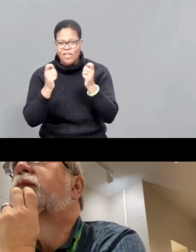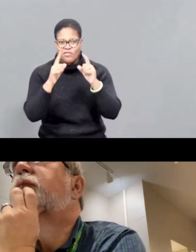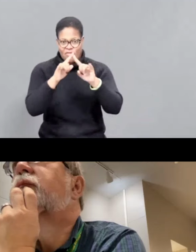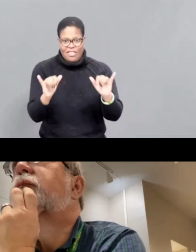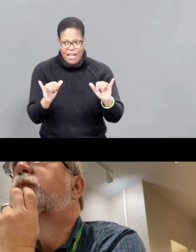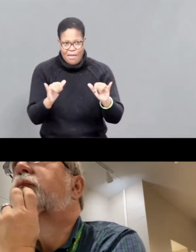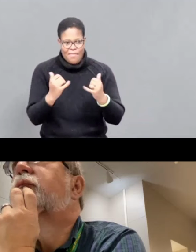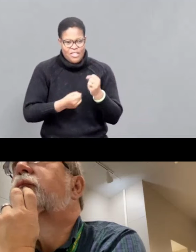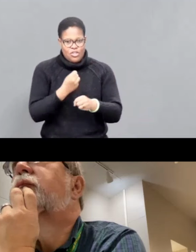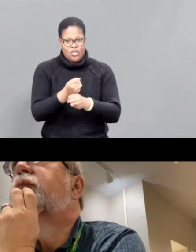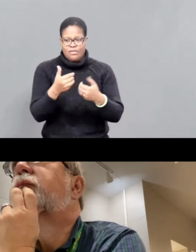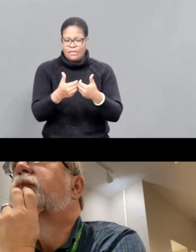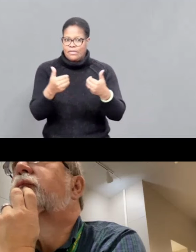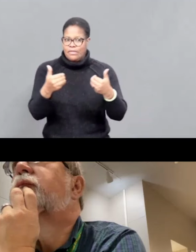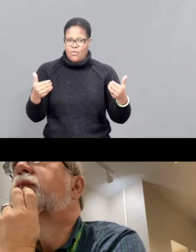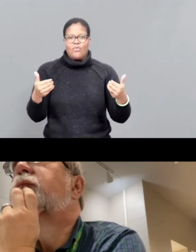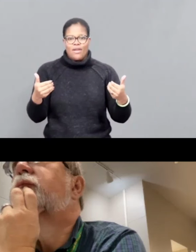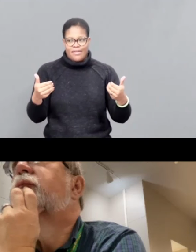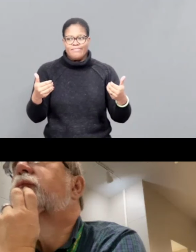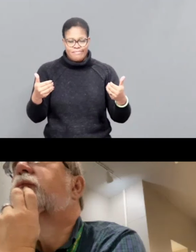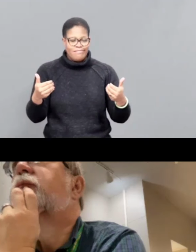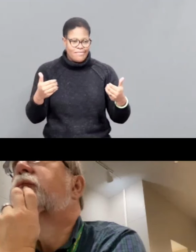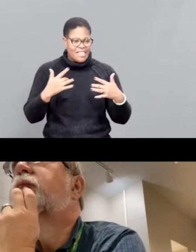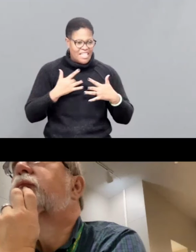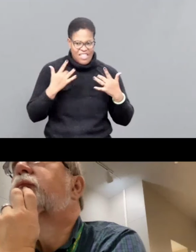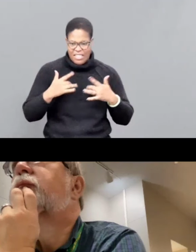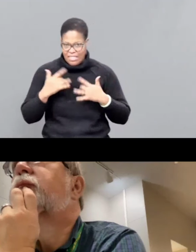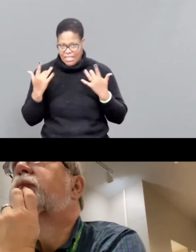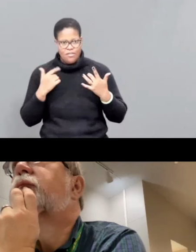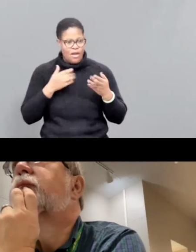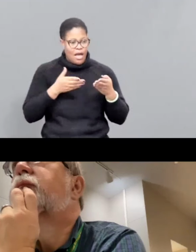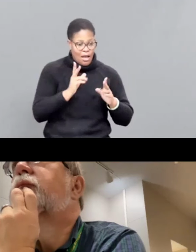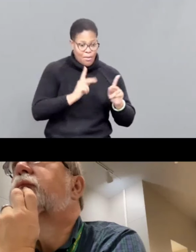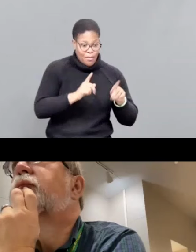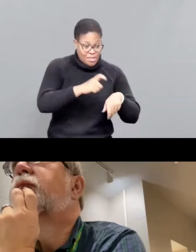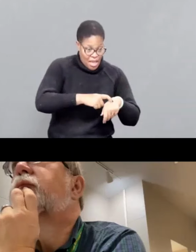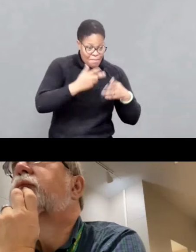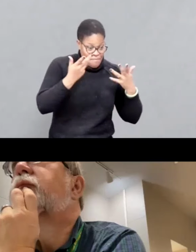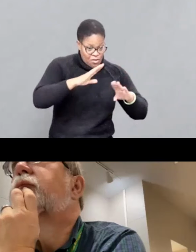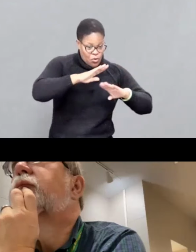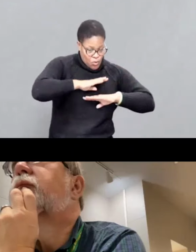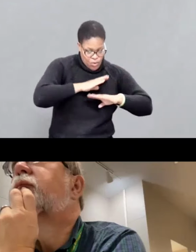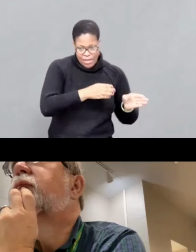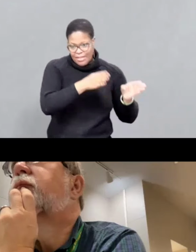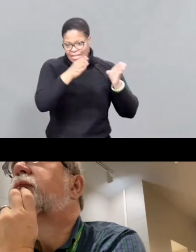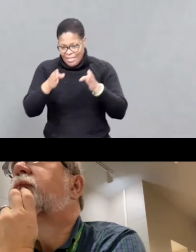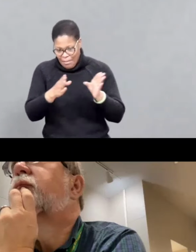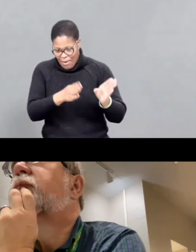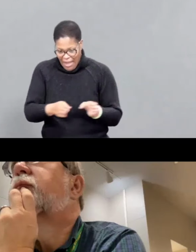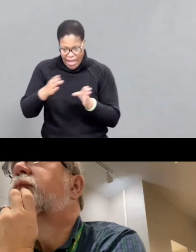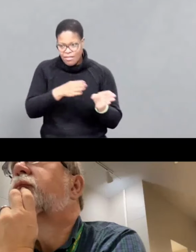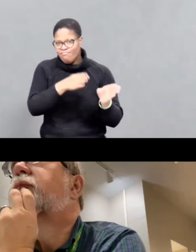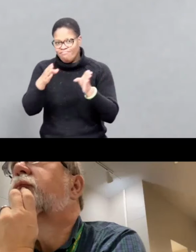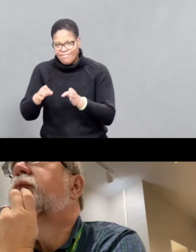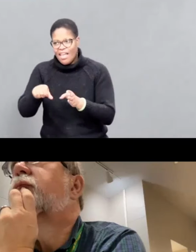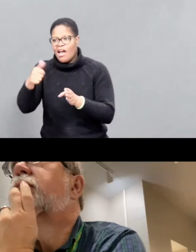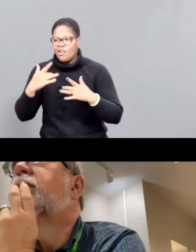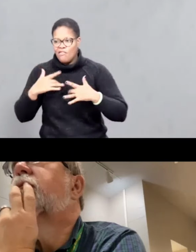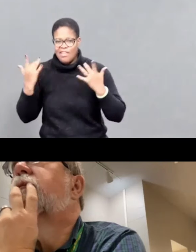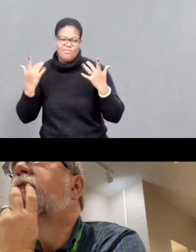we had to separate it a little bit just to allow people a little more time to do some of the work that's involved in those two